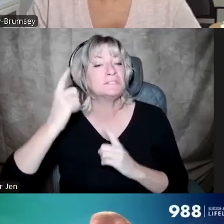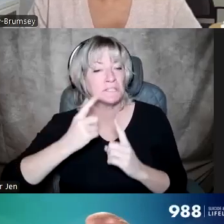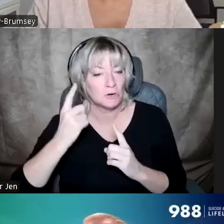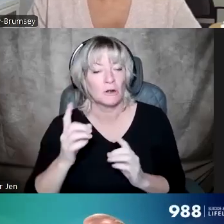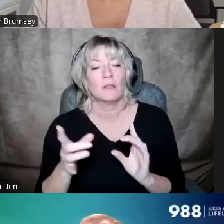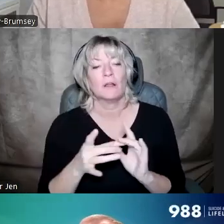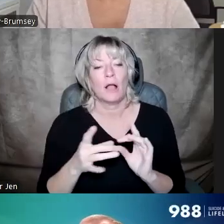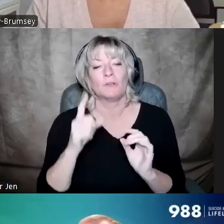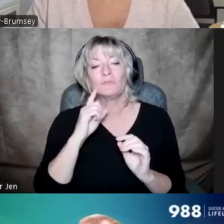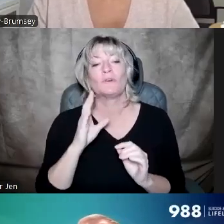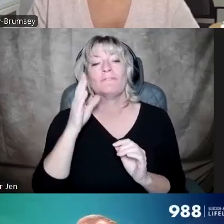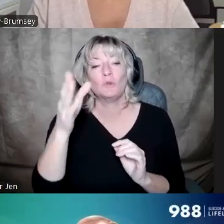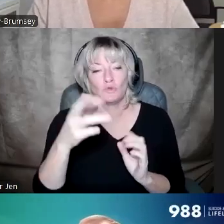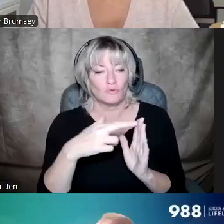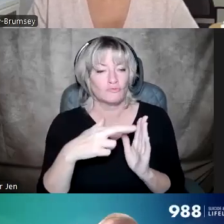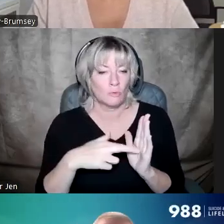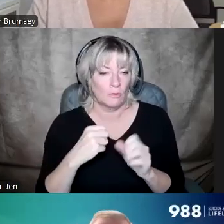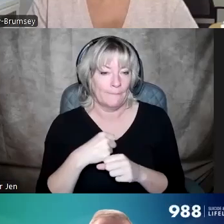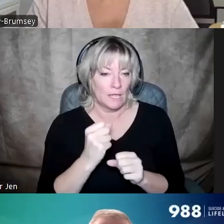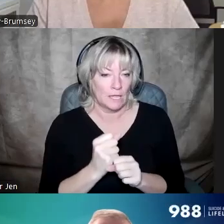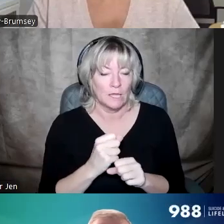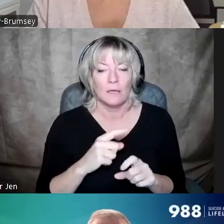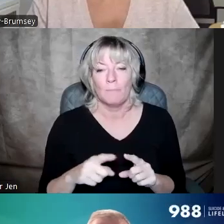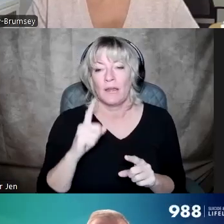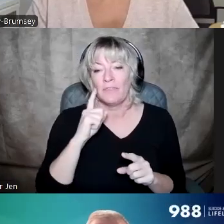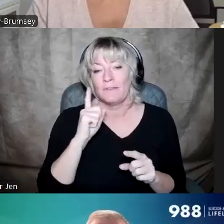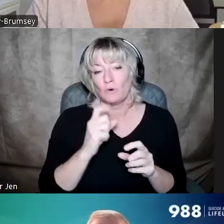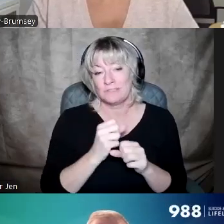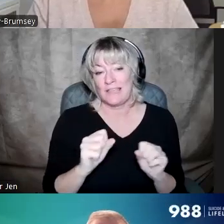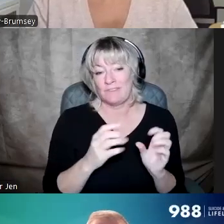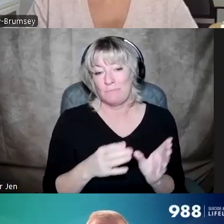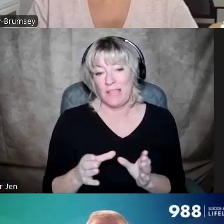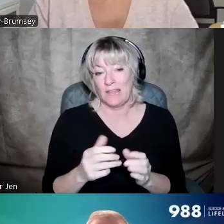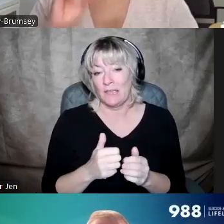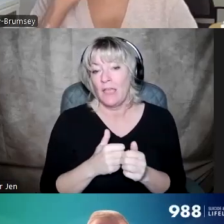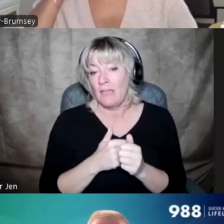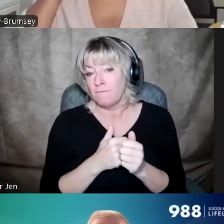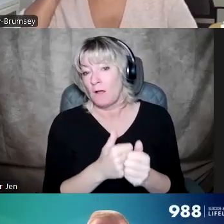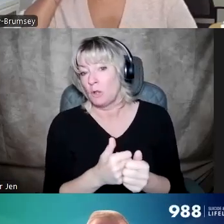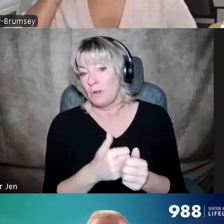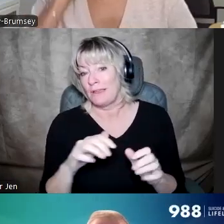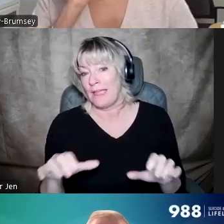for future rulemaking. But I think in terms of safety planning and follow-on activities, I think this is